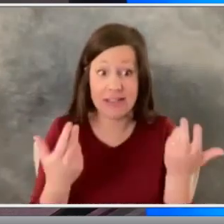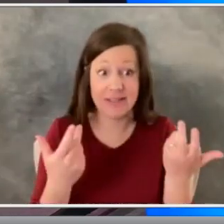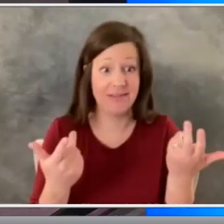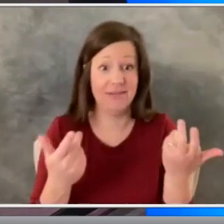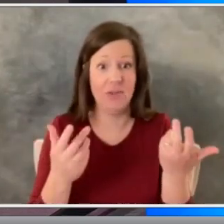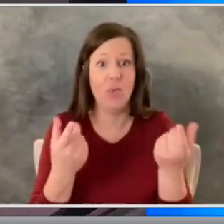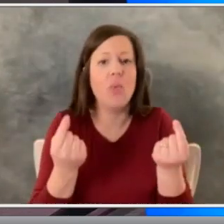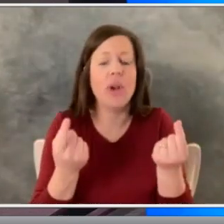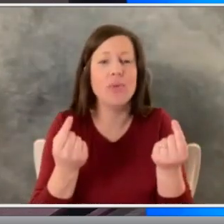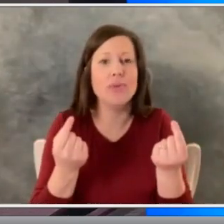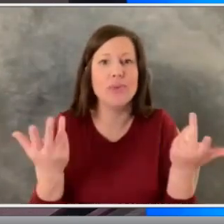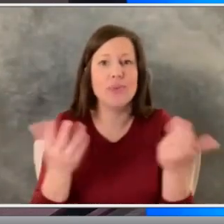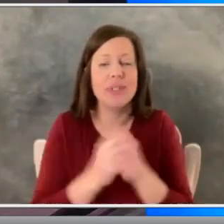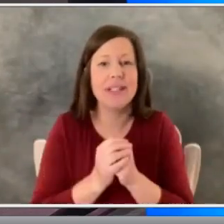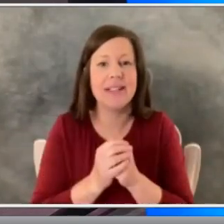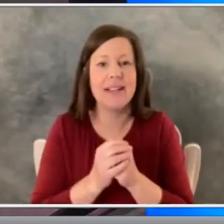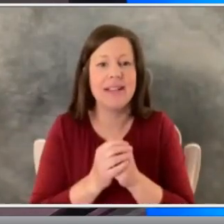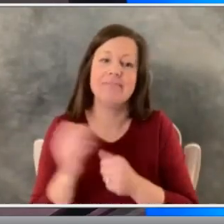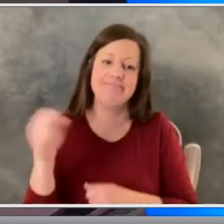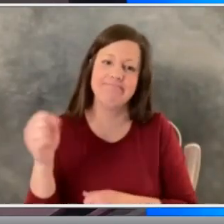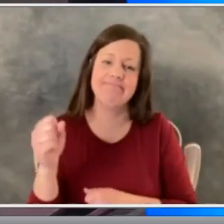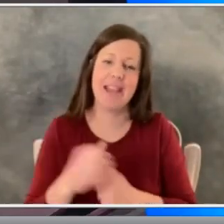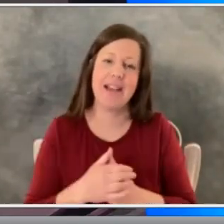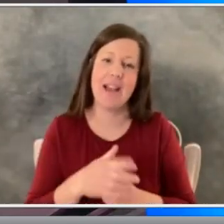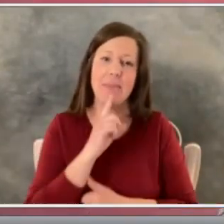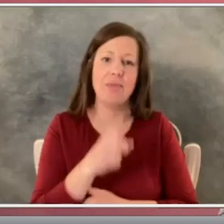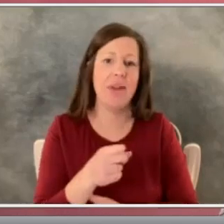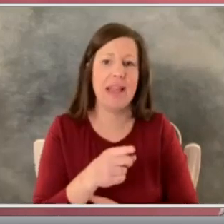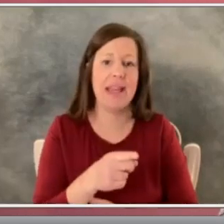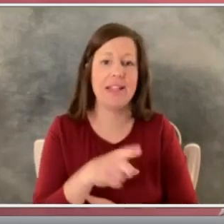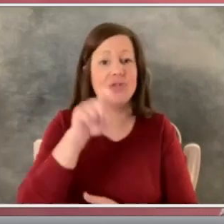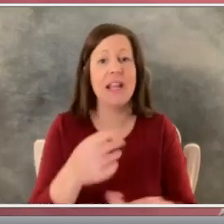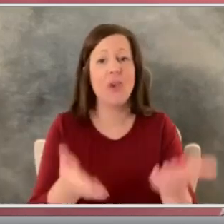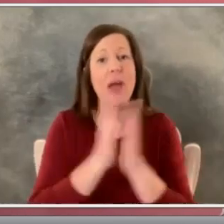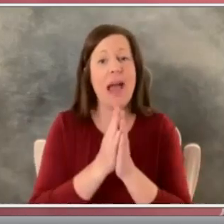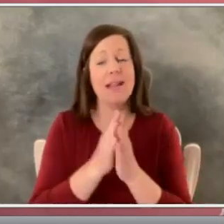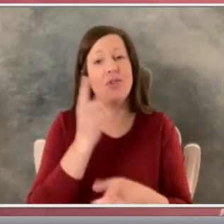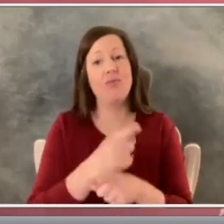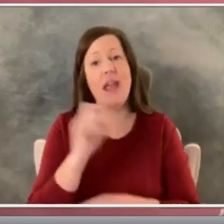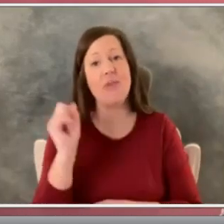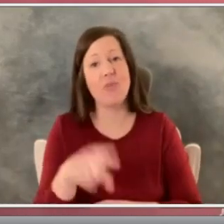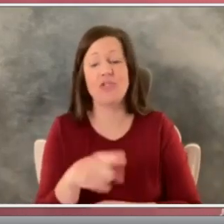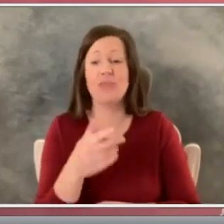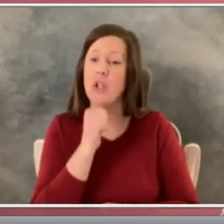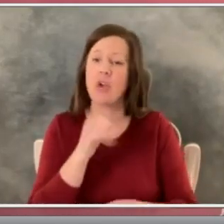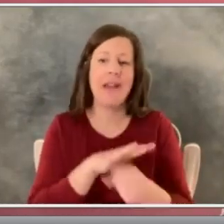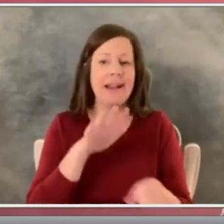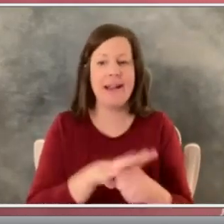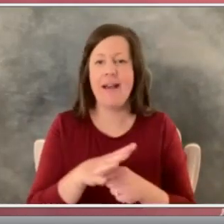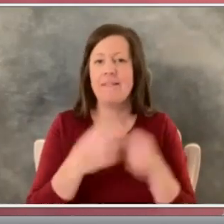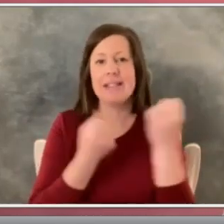people do if they don't? I think it's just asking some of the right questions. There's not enough supports, but